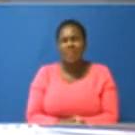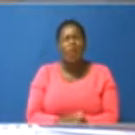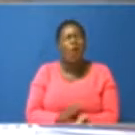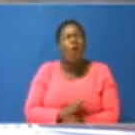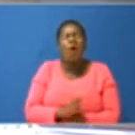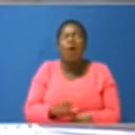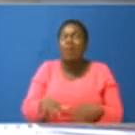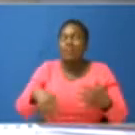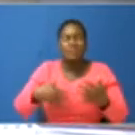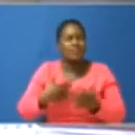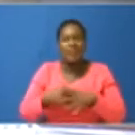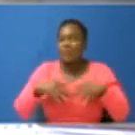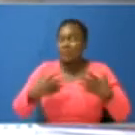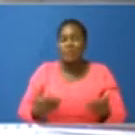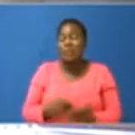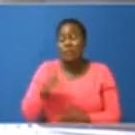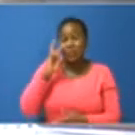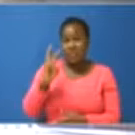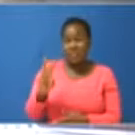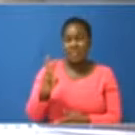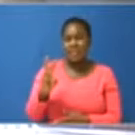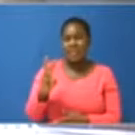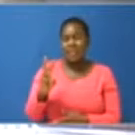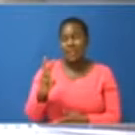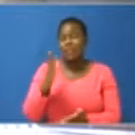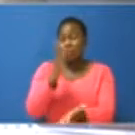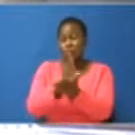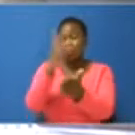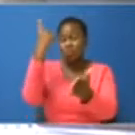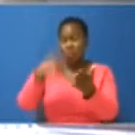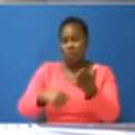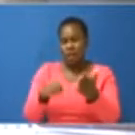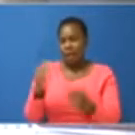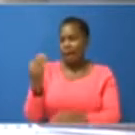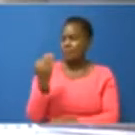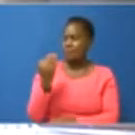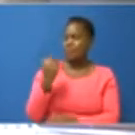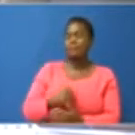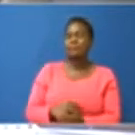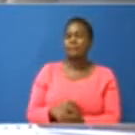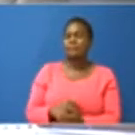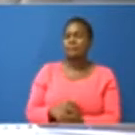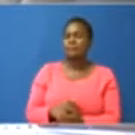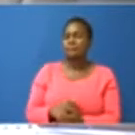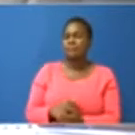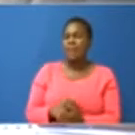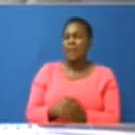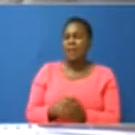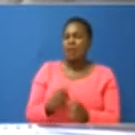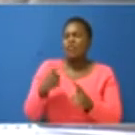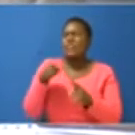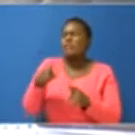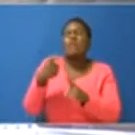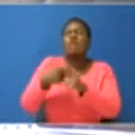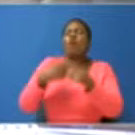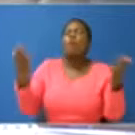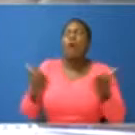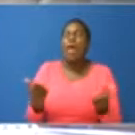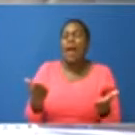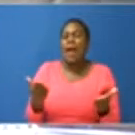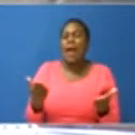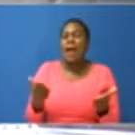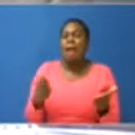all you see the truth of the matter is that you ask yourself what from what planet do these people come from